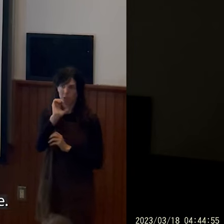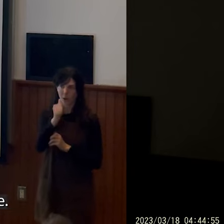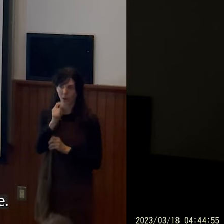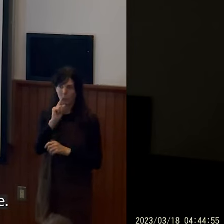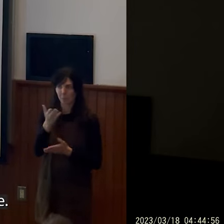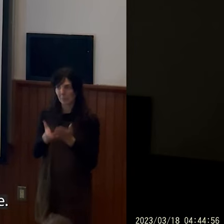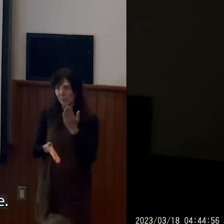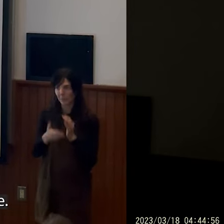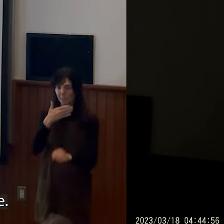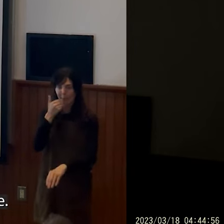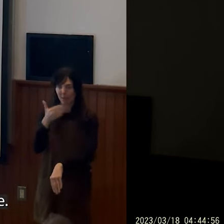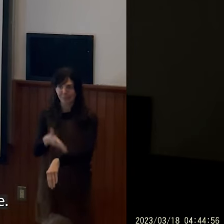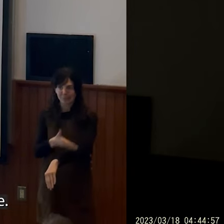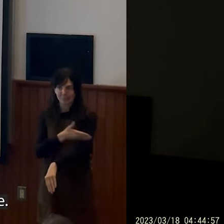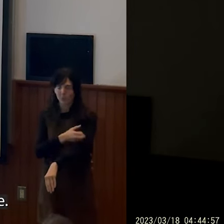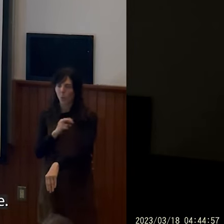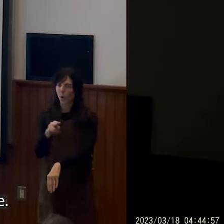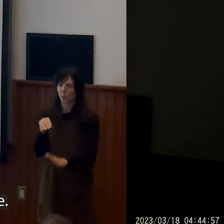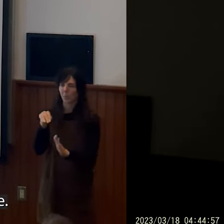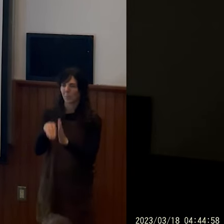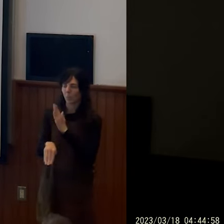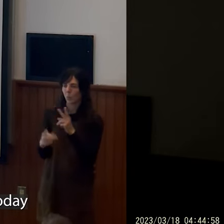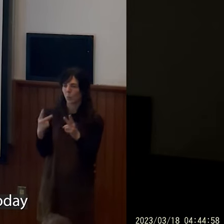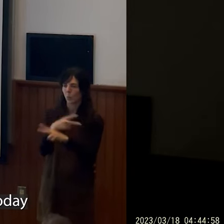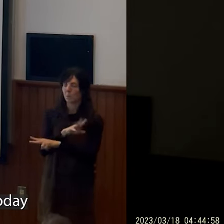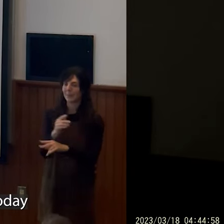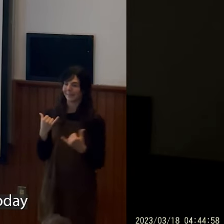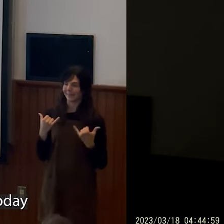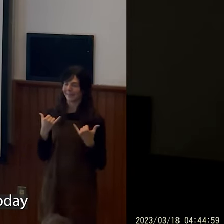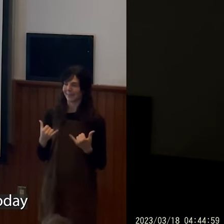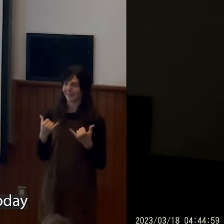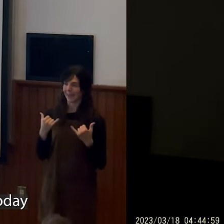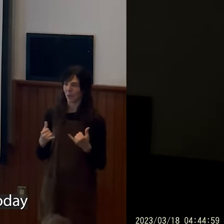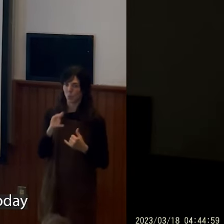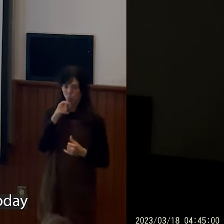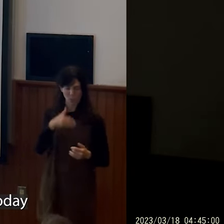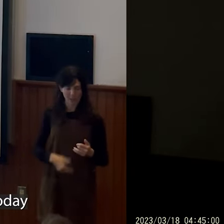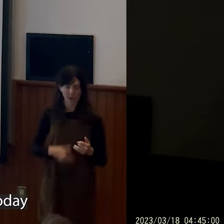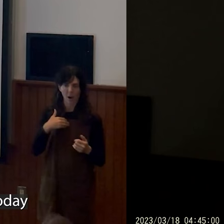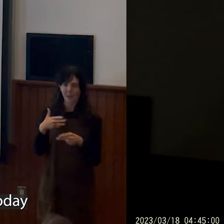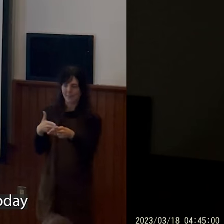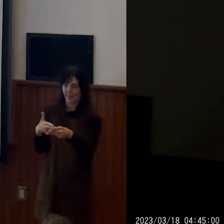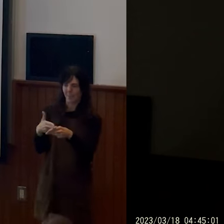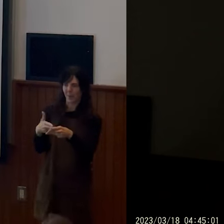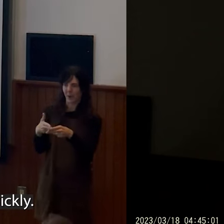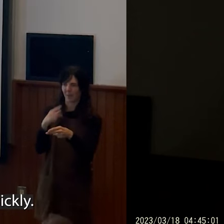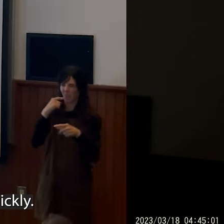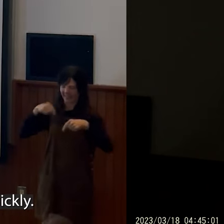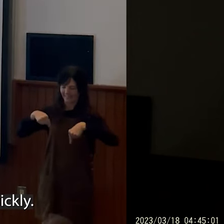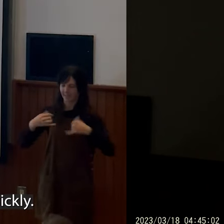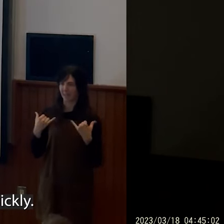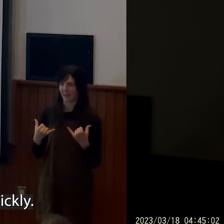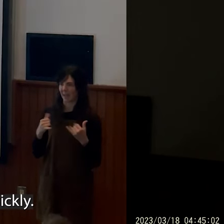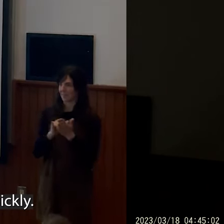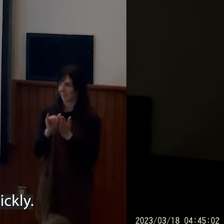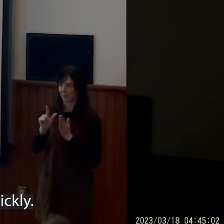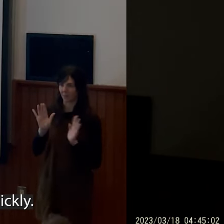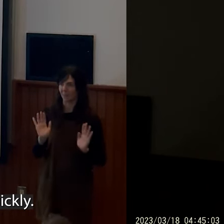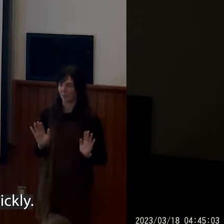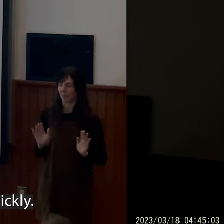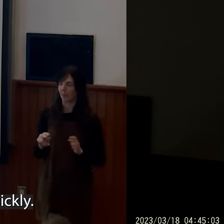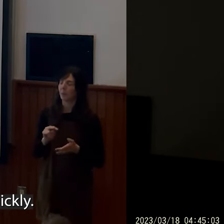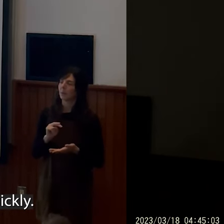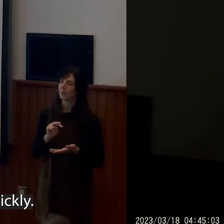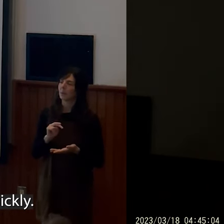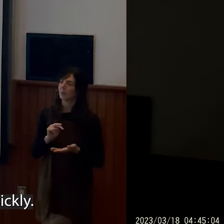better, but anyway, today is who we are. It's just a temporary reference to today. So we can